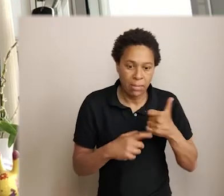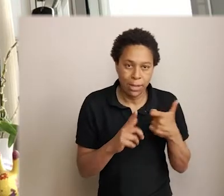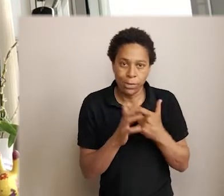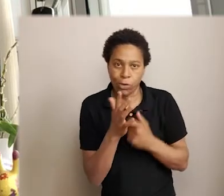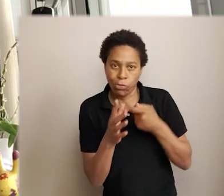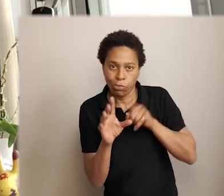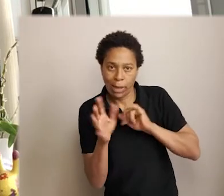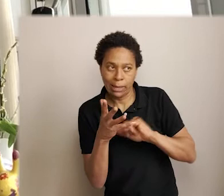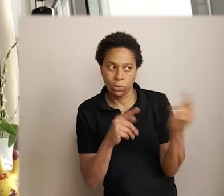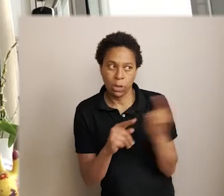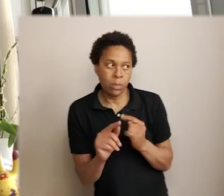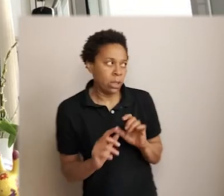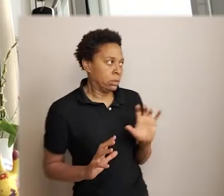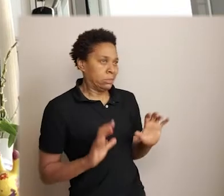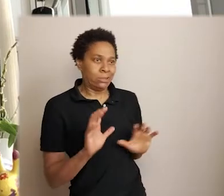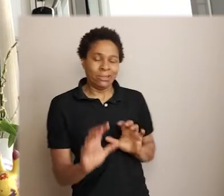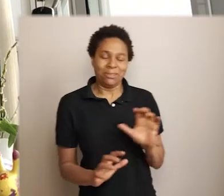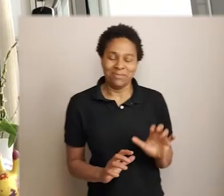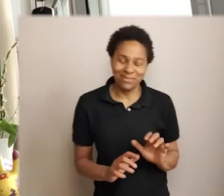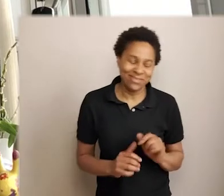I was in one club once and...